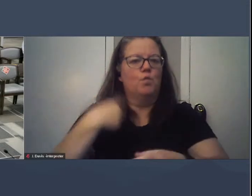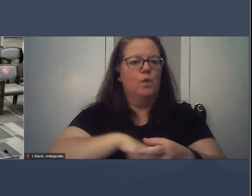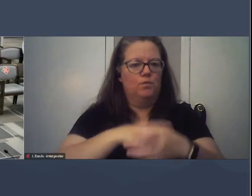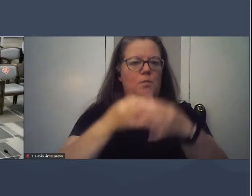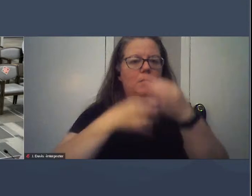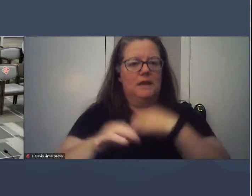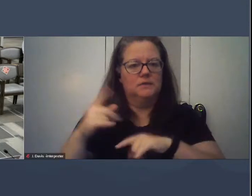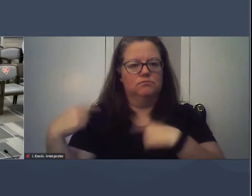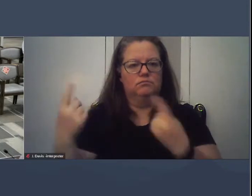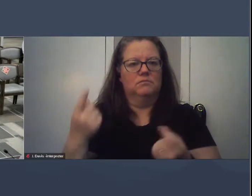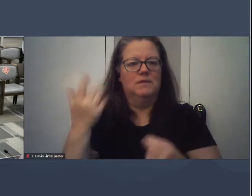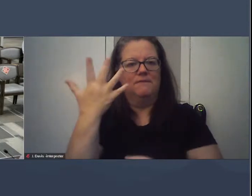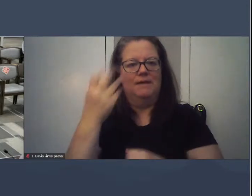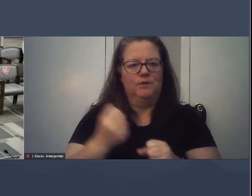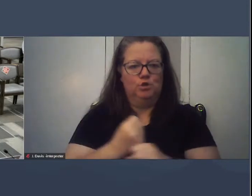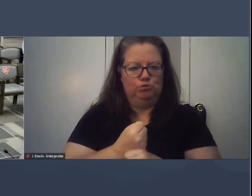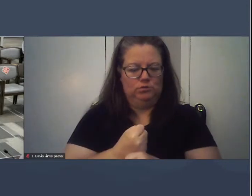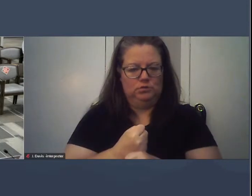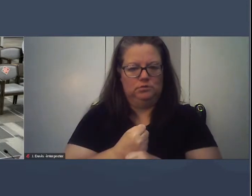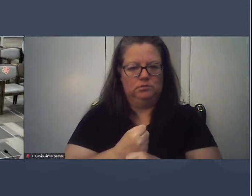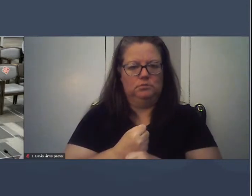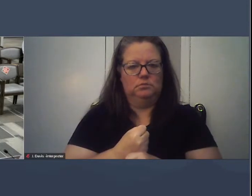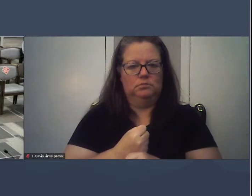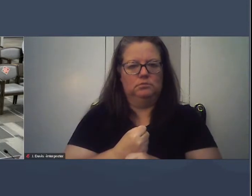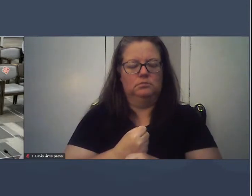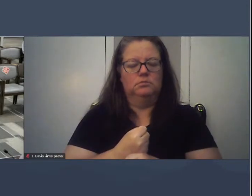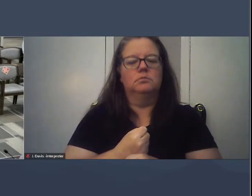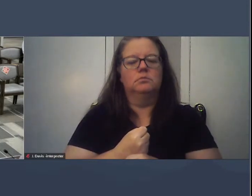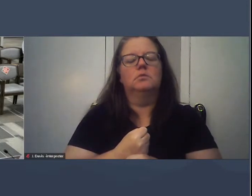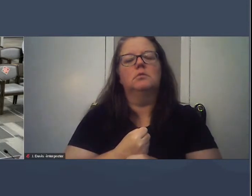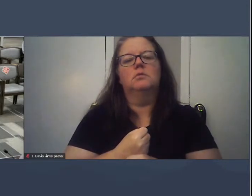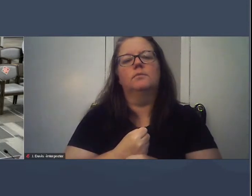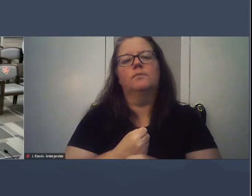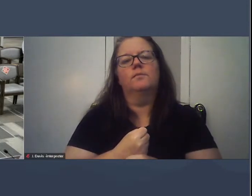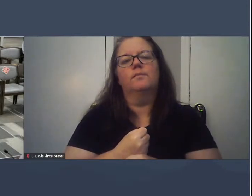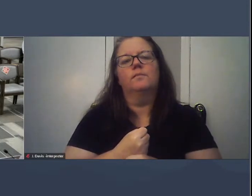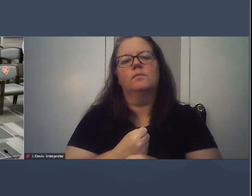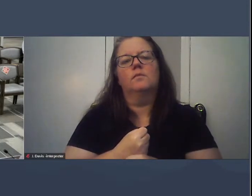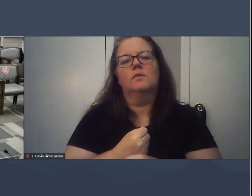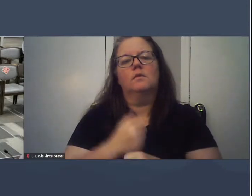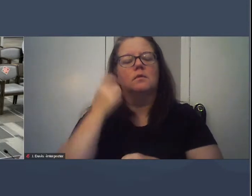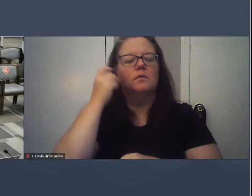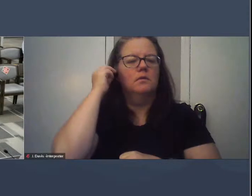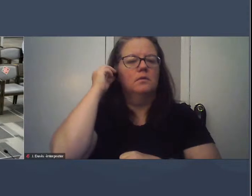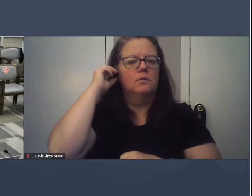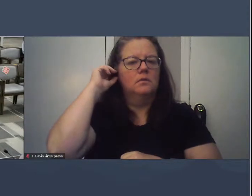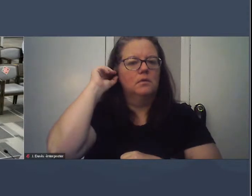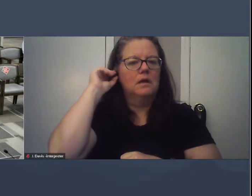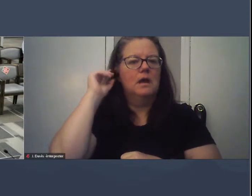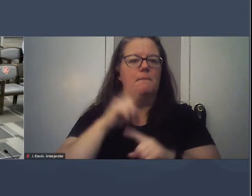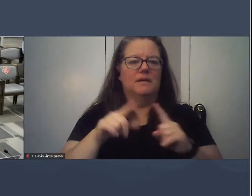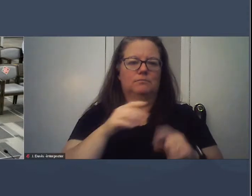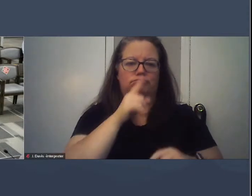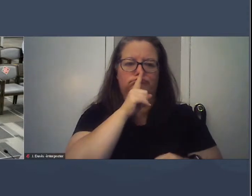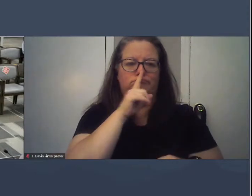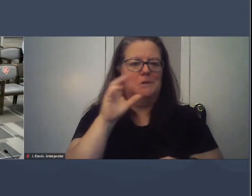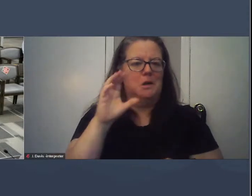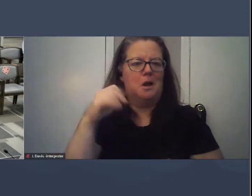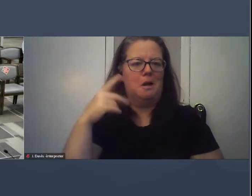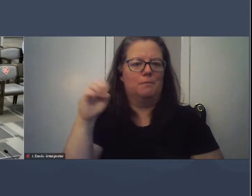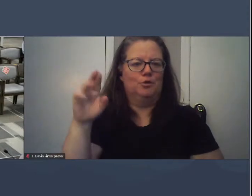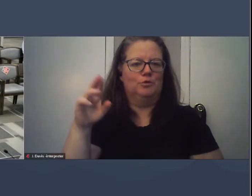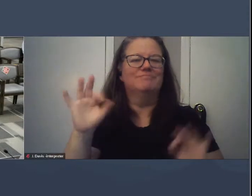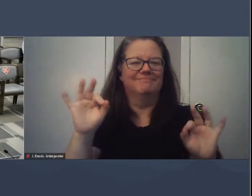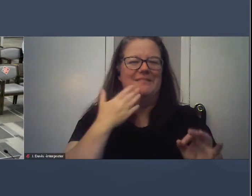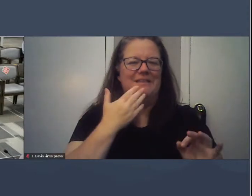that for around 5 years now. Perfect. Sorry, I didn't mean to digress on that. It came out. Lead and copper. Sorry, I leave copper out. All right. Perfect. All right. Thank you, Madam